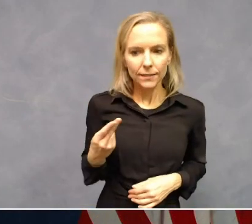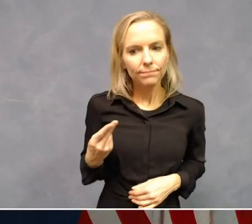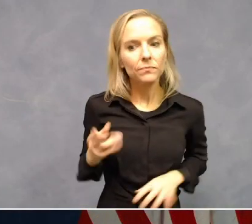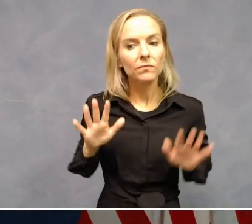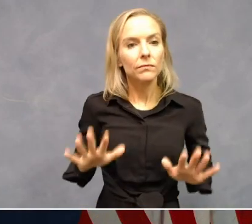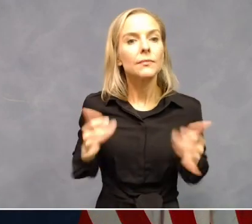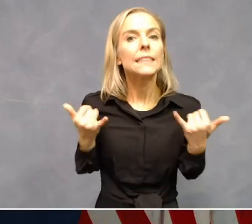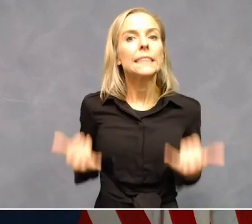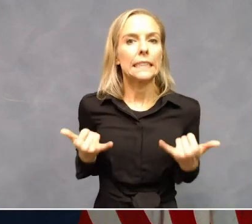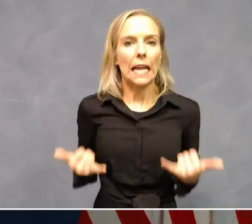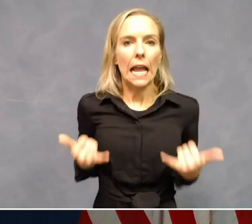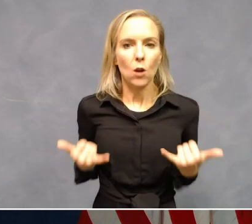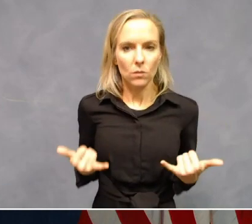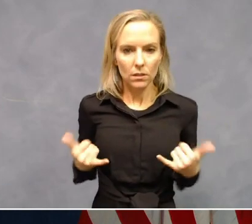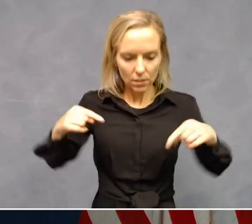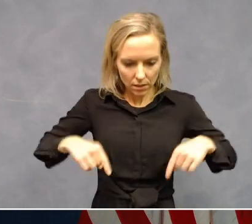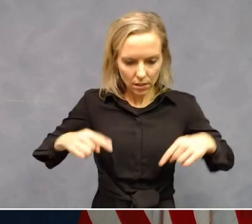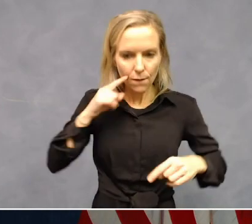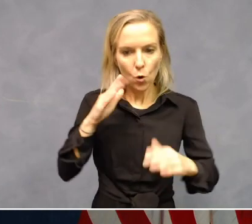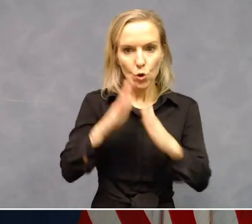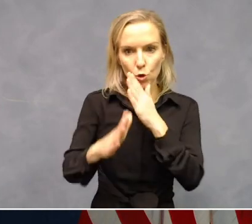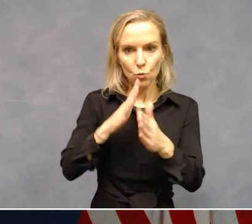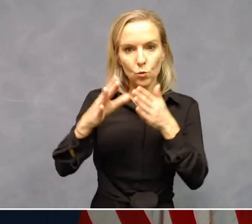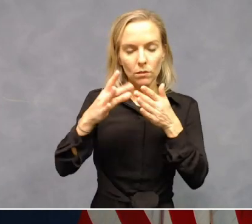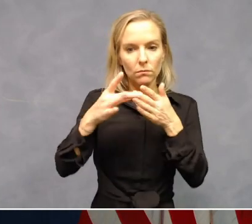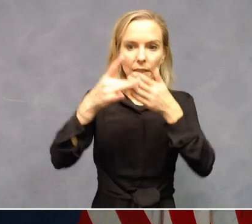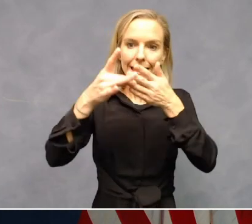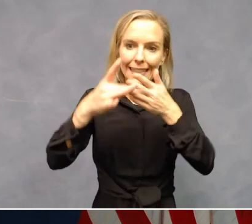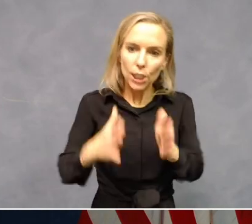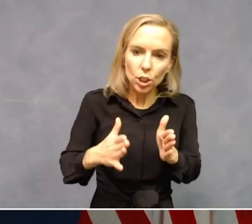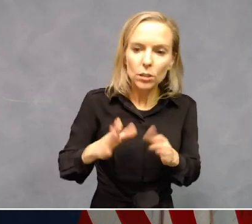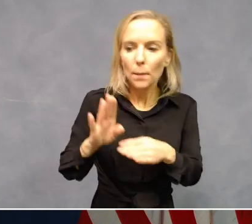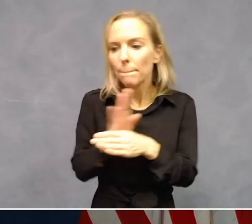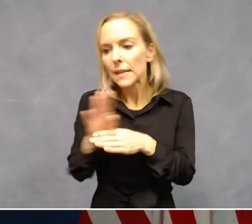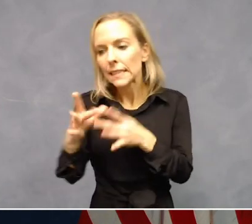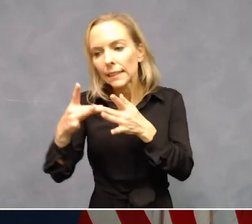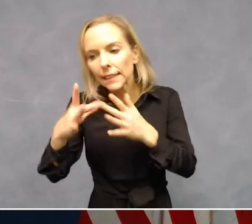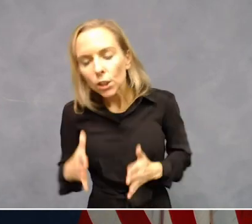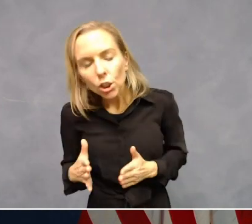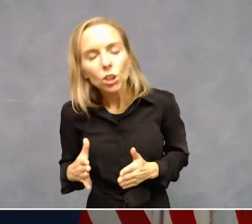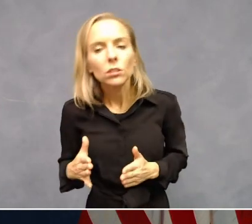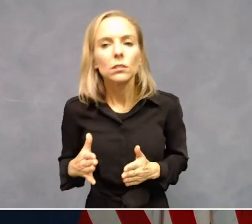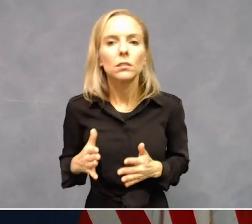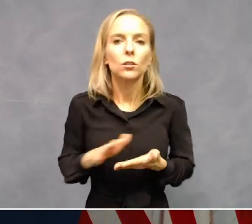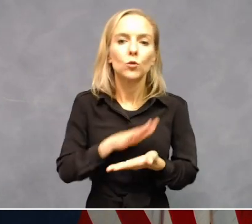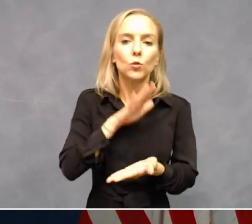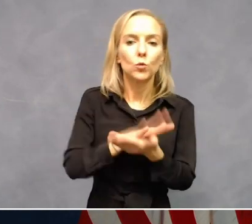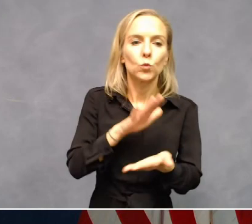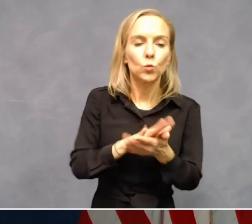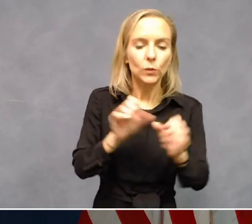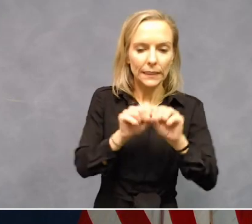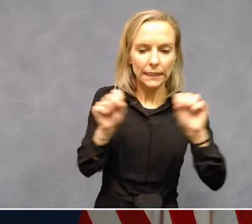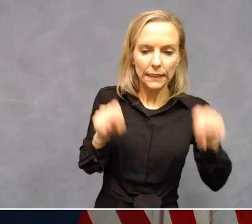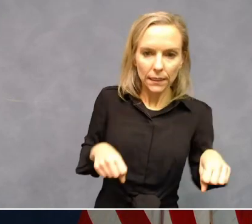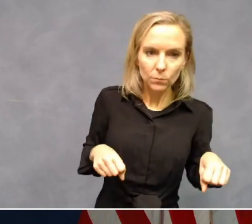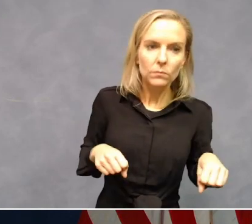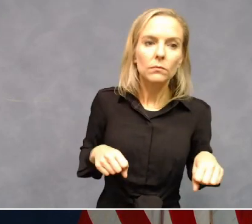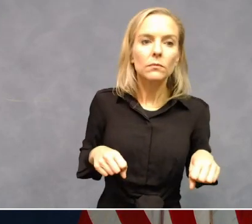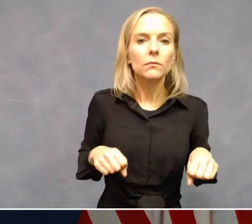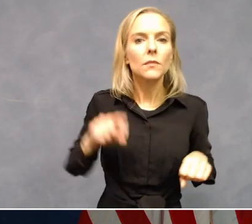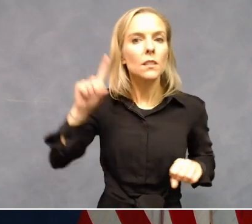time for community leaders, business leaders, school system,